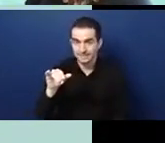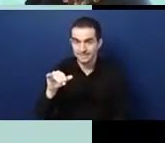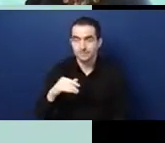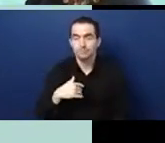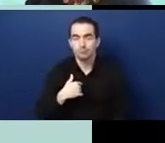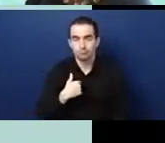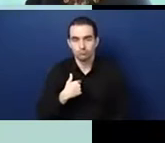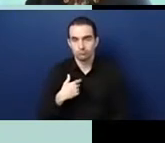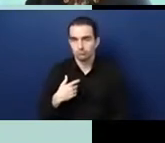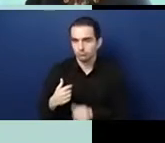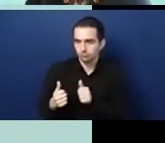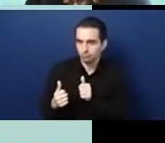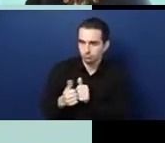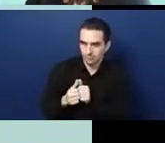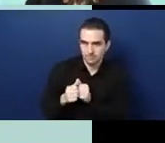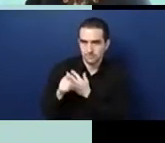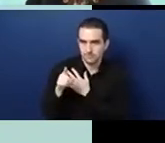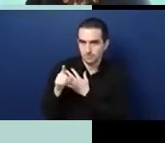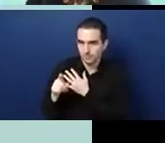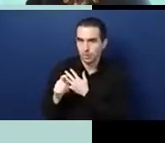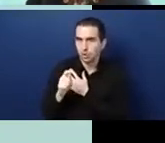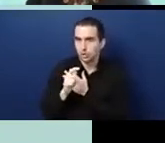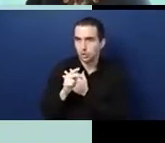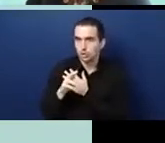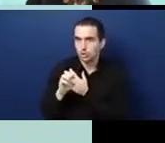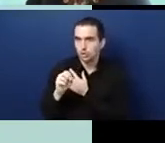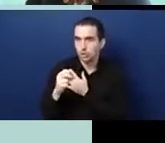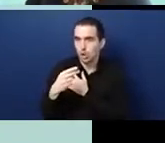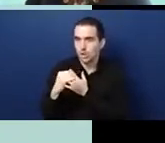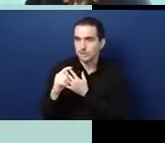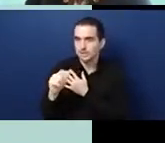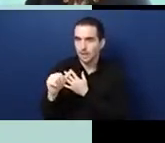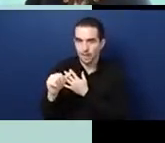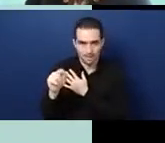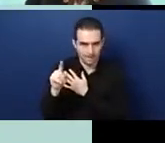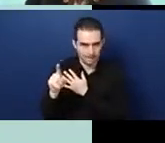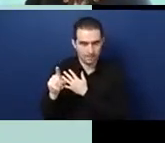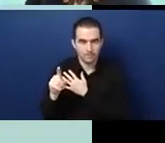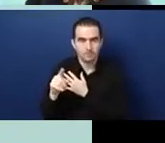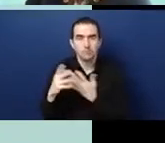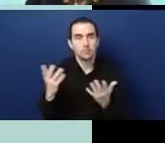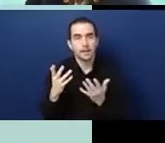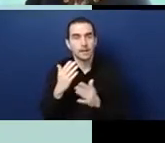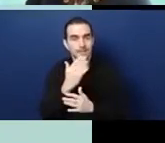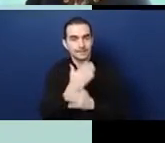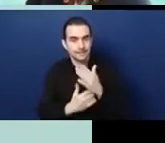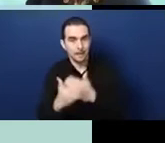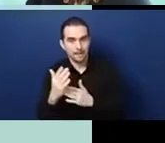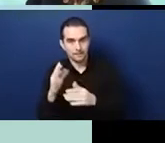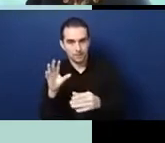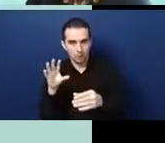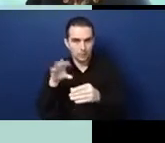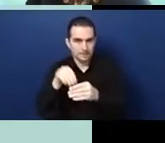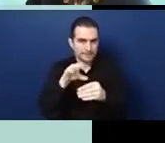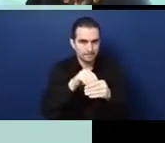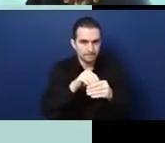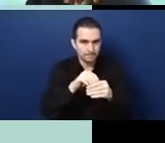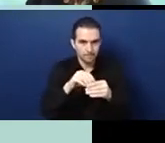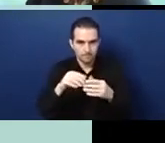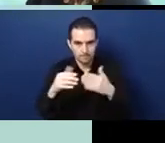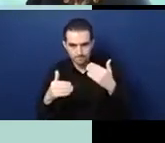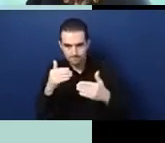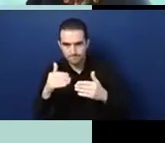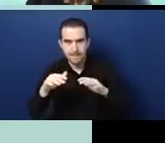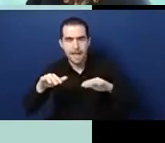in safeguarding. And we are going to be focusing a lot on the approach that SiteSavers uses